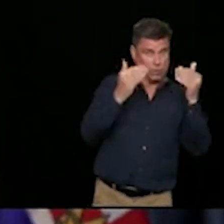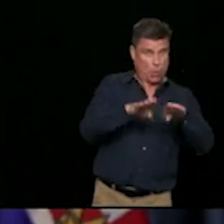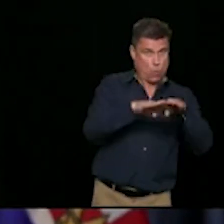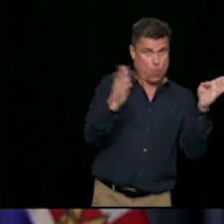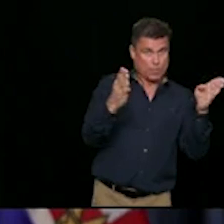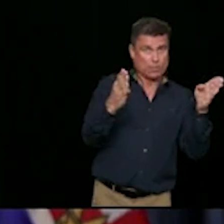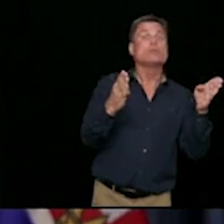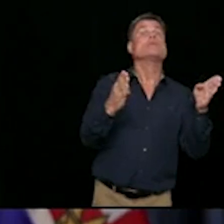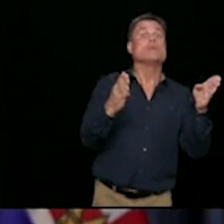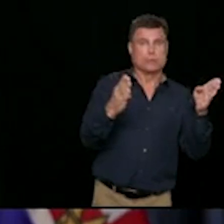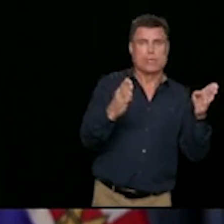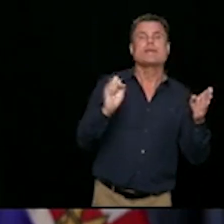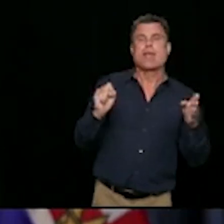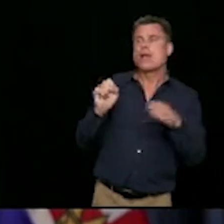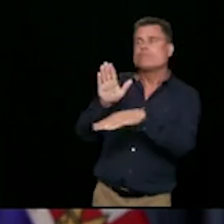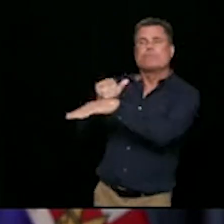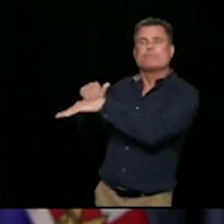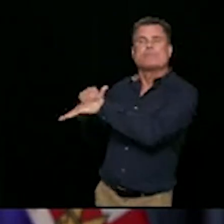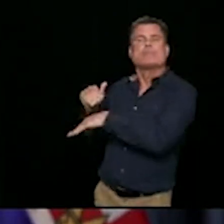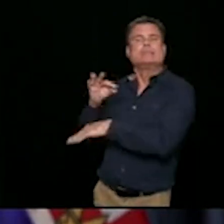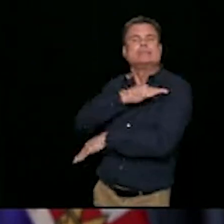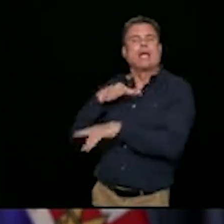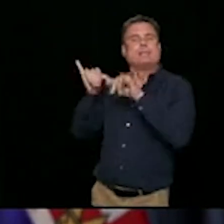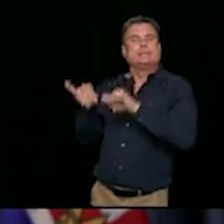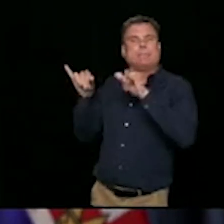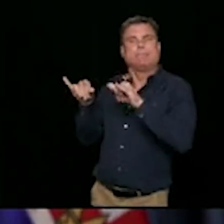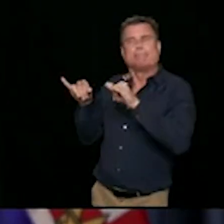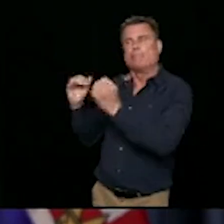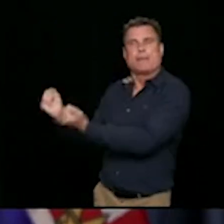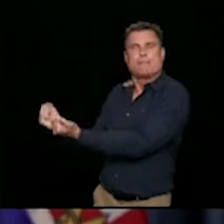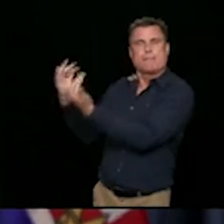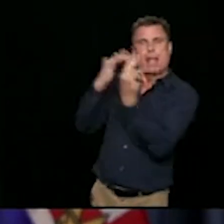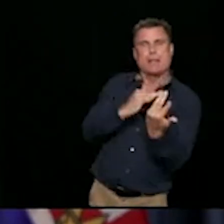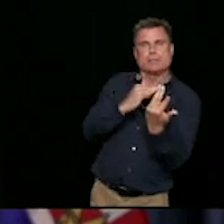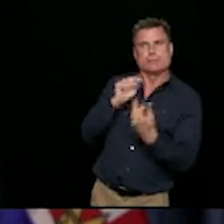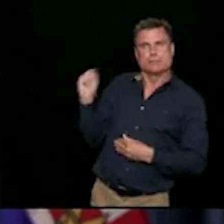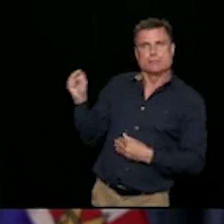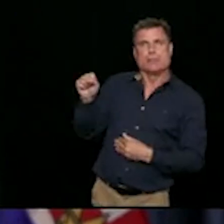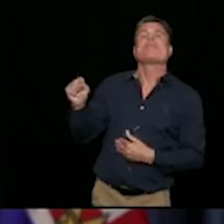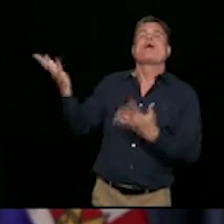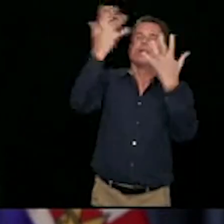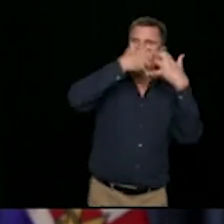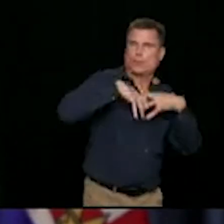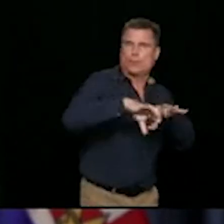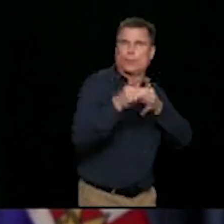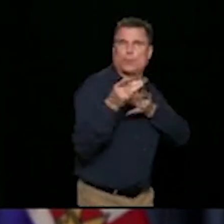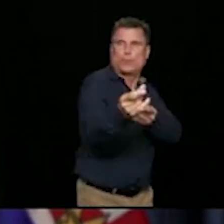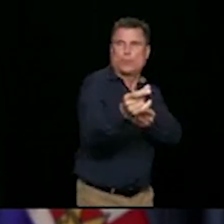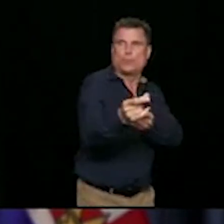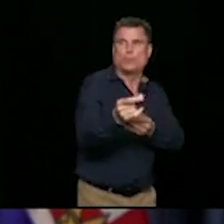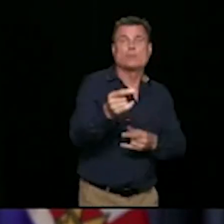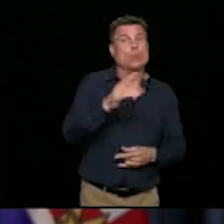employers to be able to recall their trained, valued, knowledgeable, experienced staff, and it is good for workers